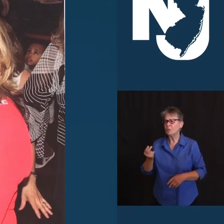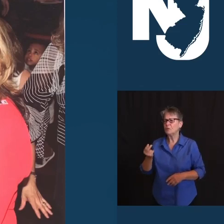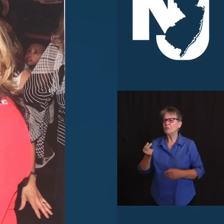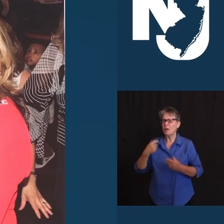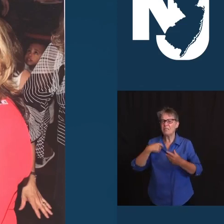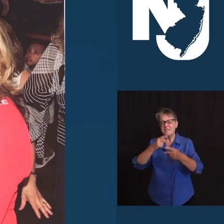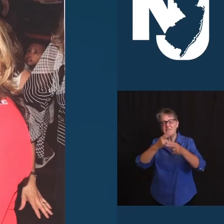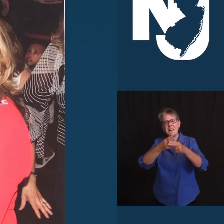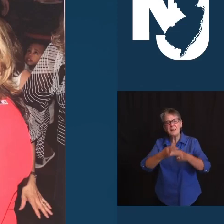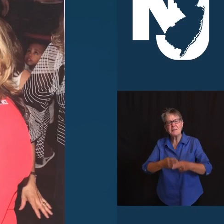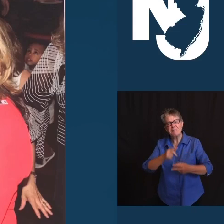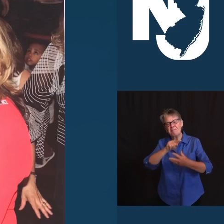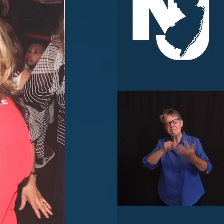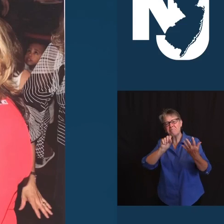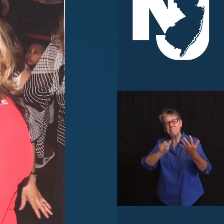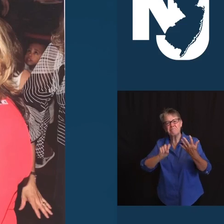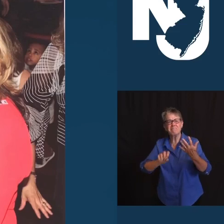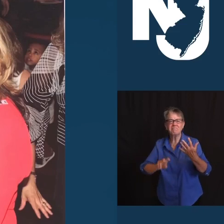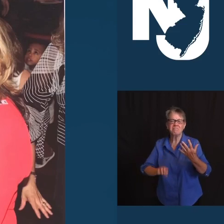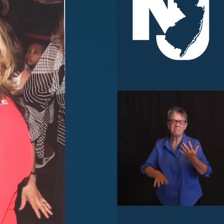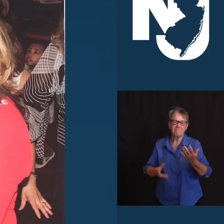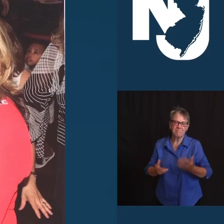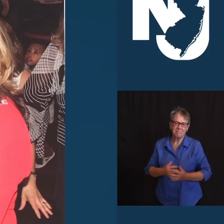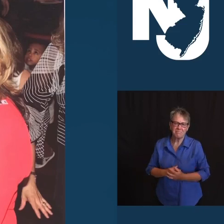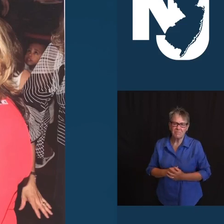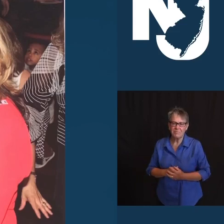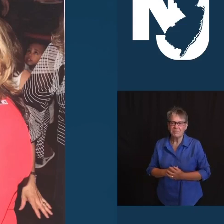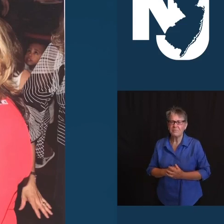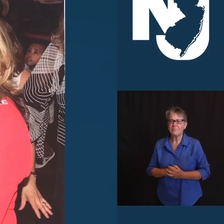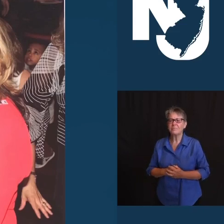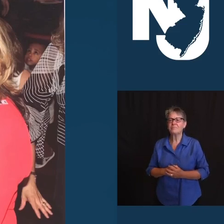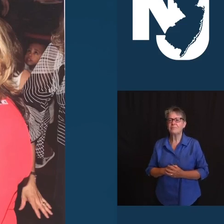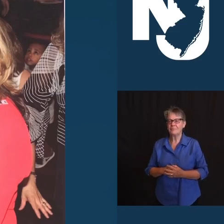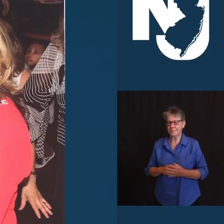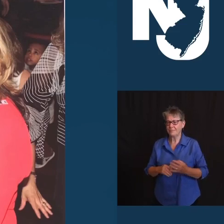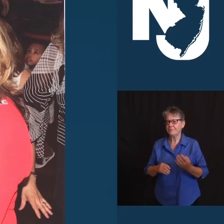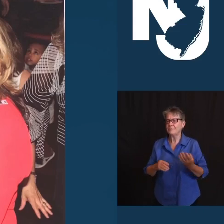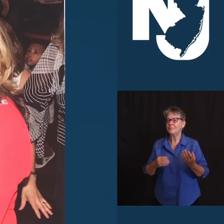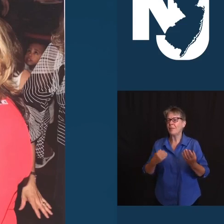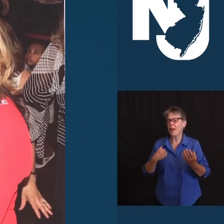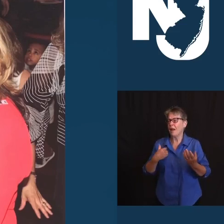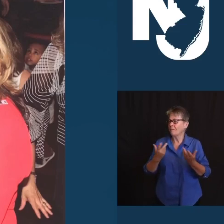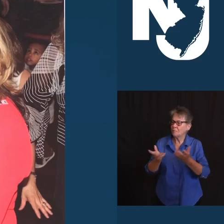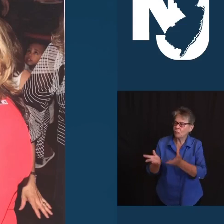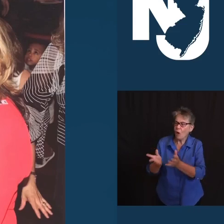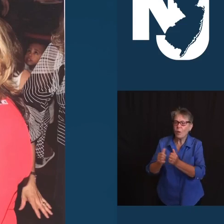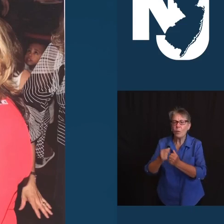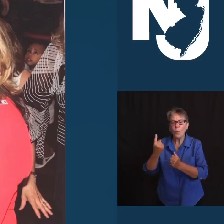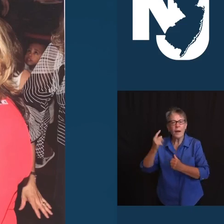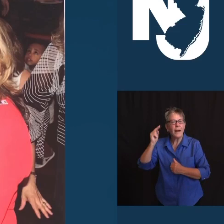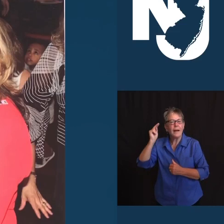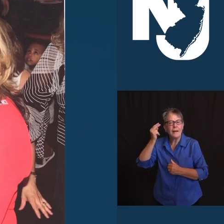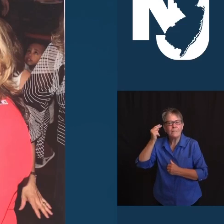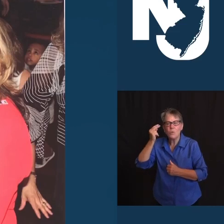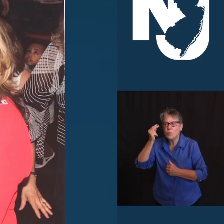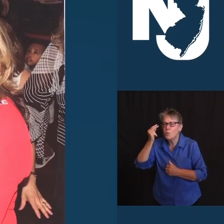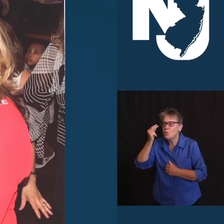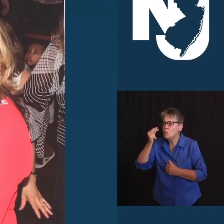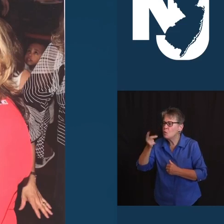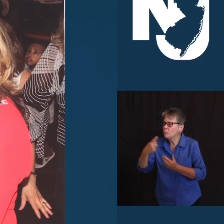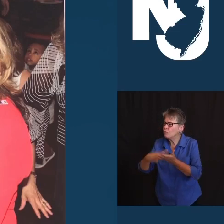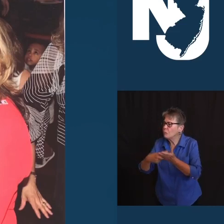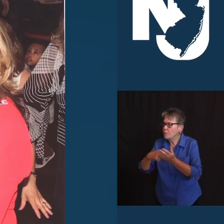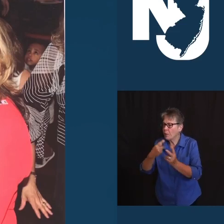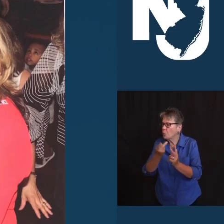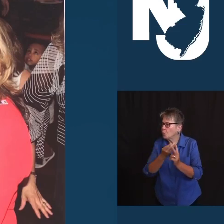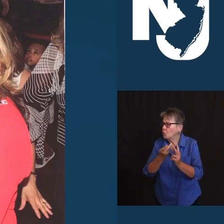Diego, and Fiorella, with whom I had the great honor of speaking yesterday, among many other family members and